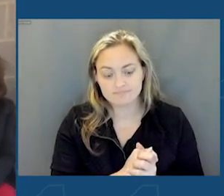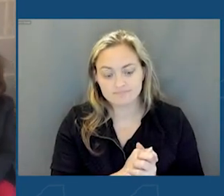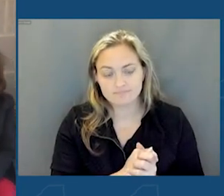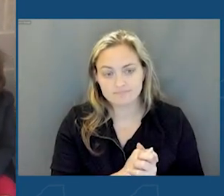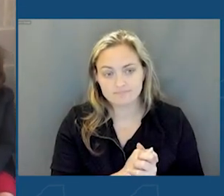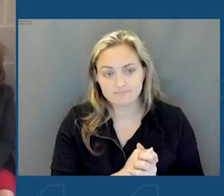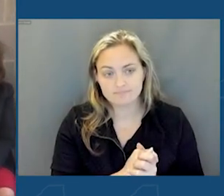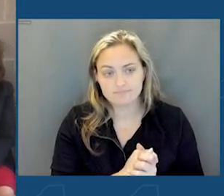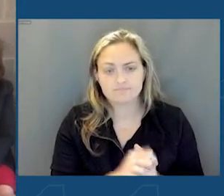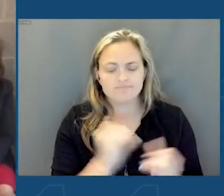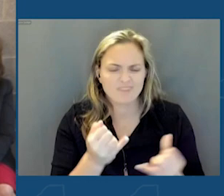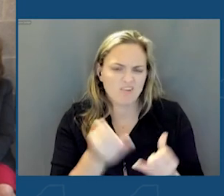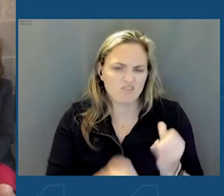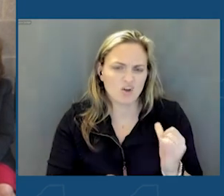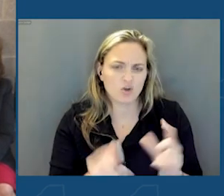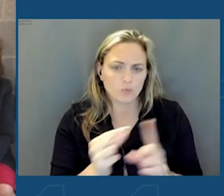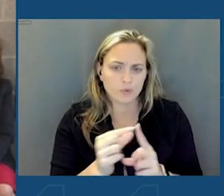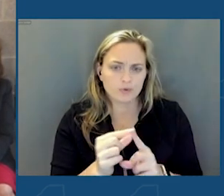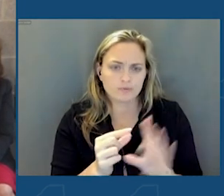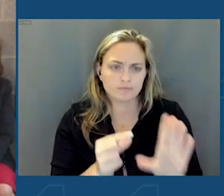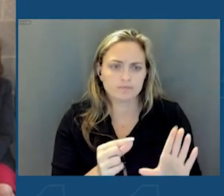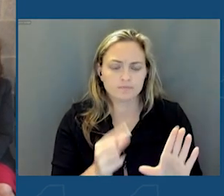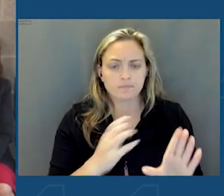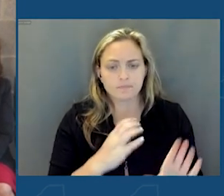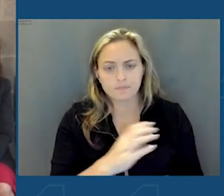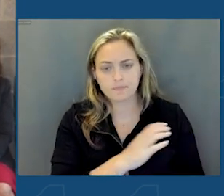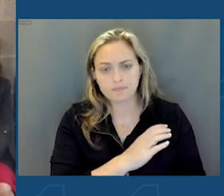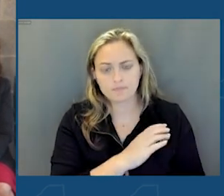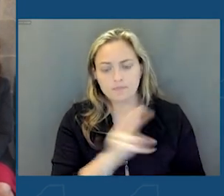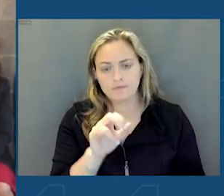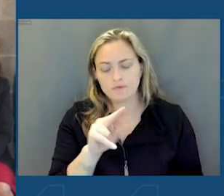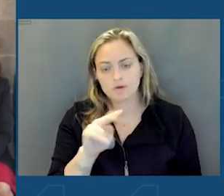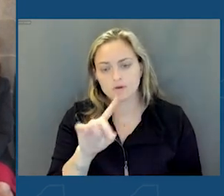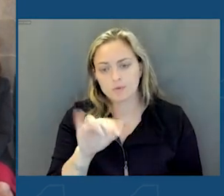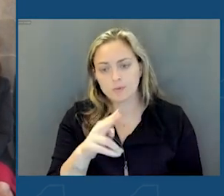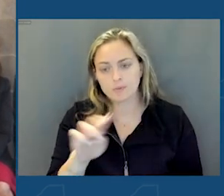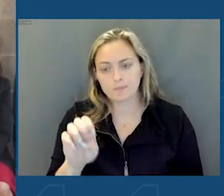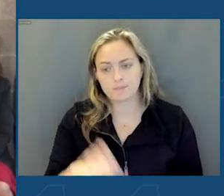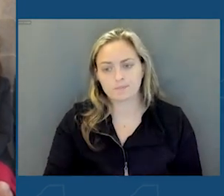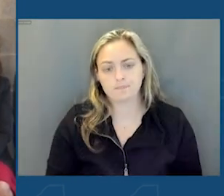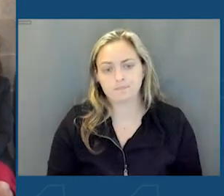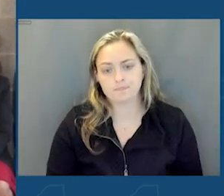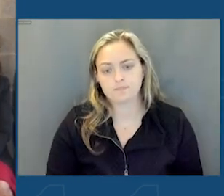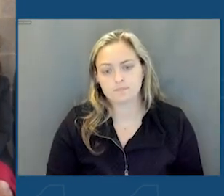And now with the final words, Commissioner Viviana DeCohen.